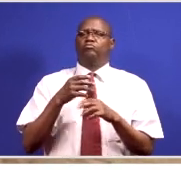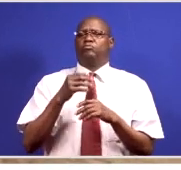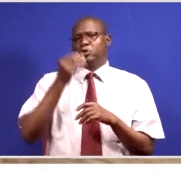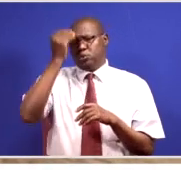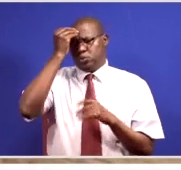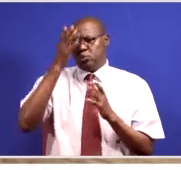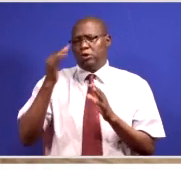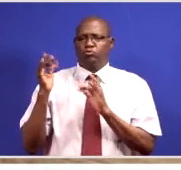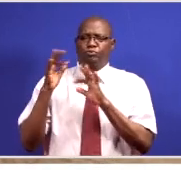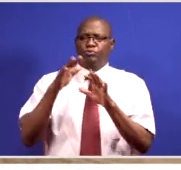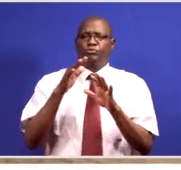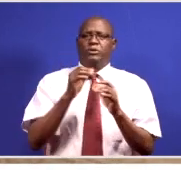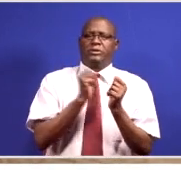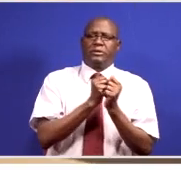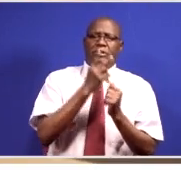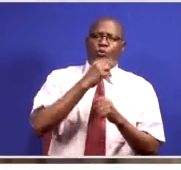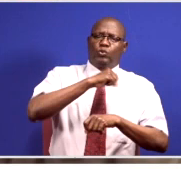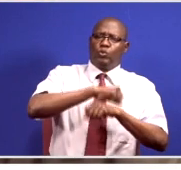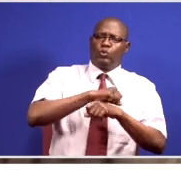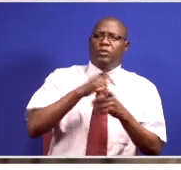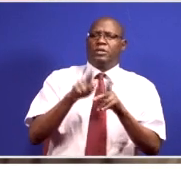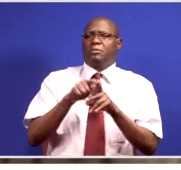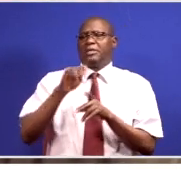schools and in most schools with ECD centers.